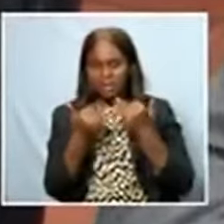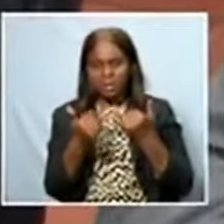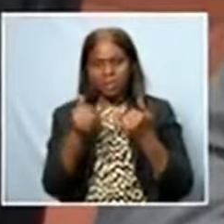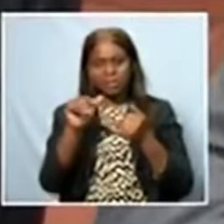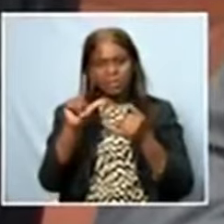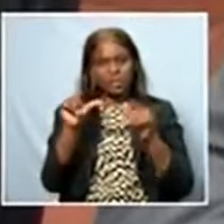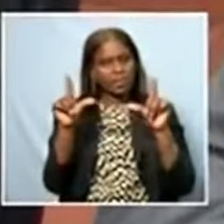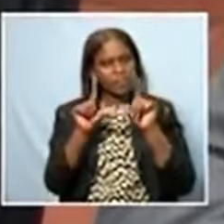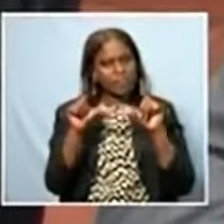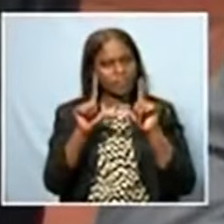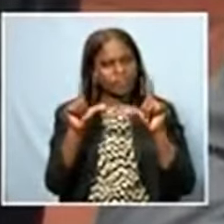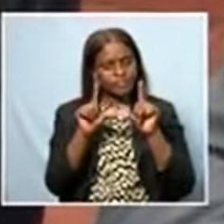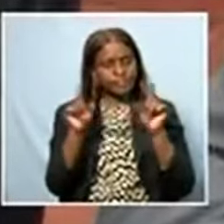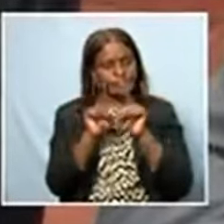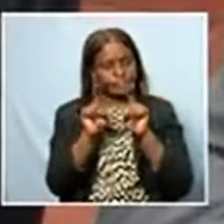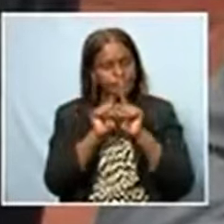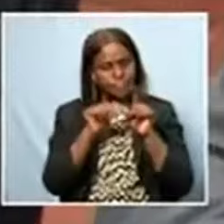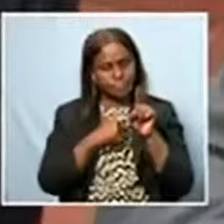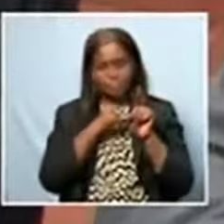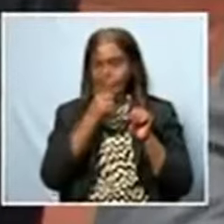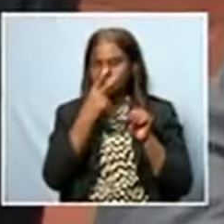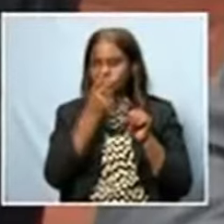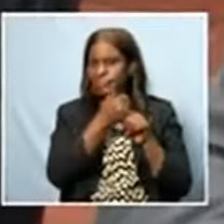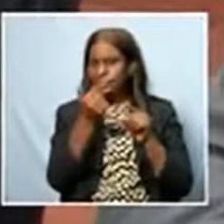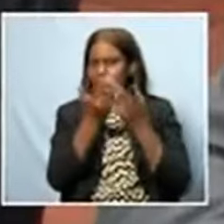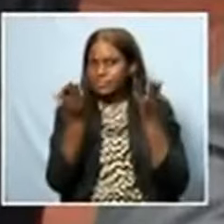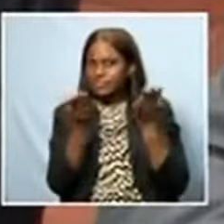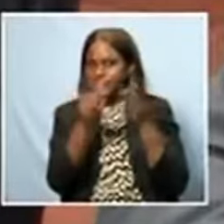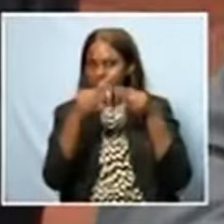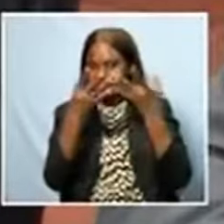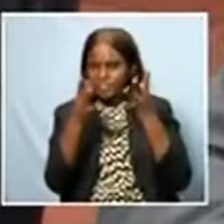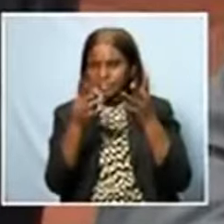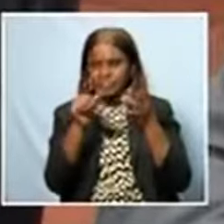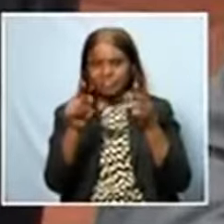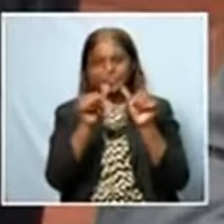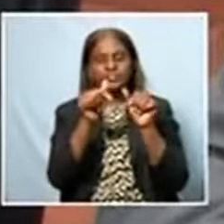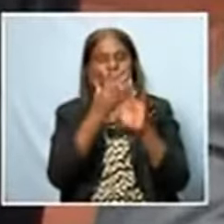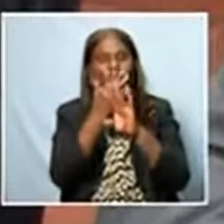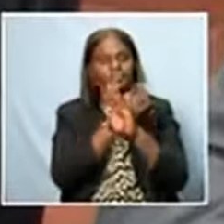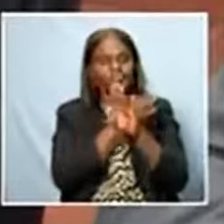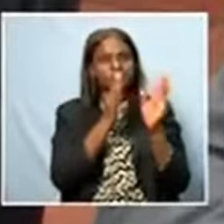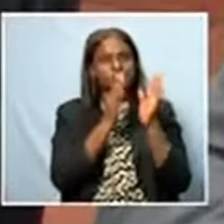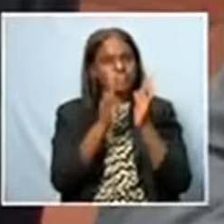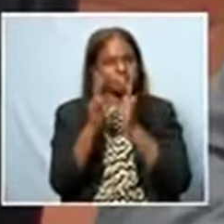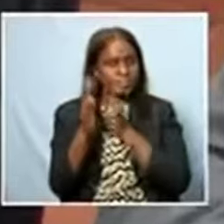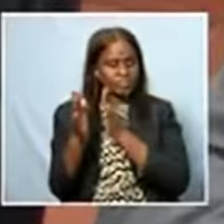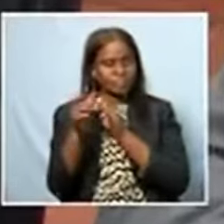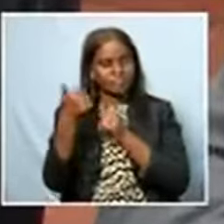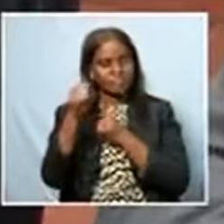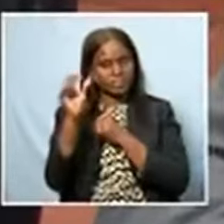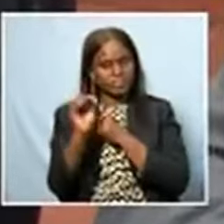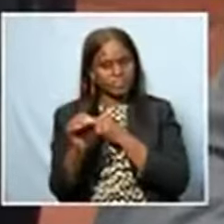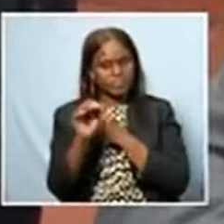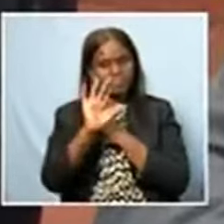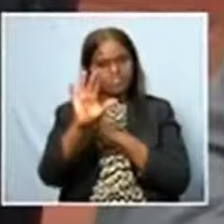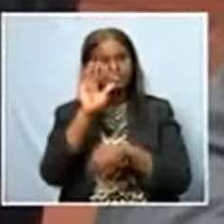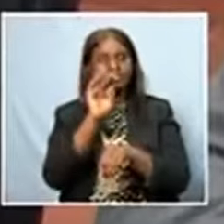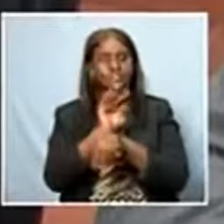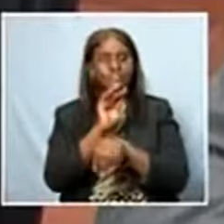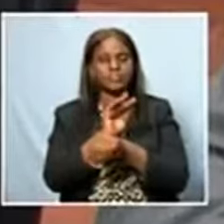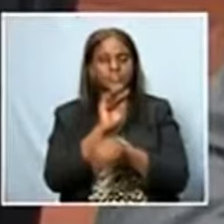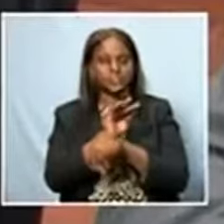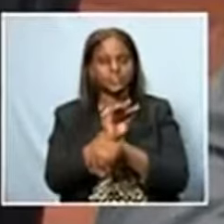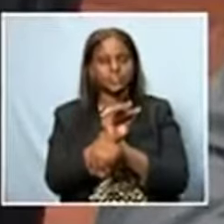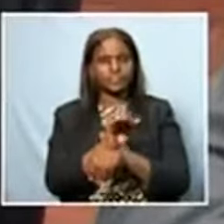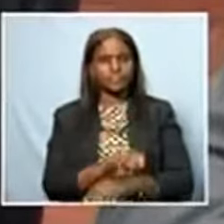levy, even though we haven't seen anywhere where you are repealing the area arrangement of the 10%. And maybe your comment on